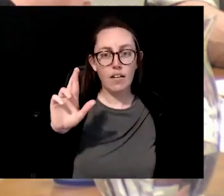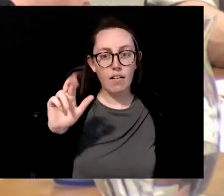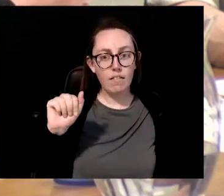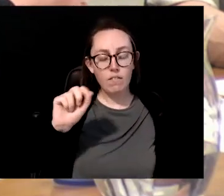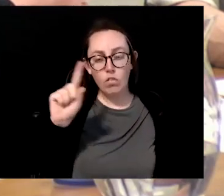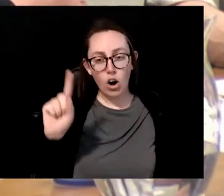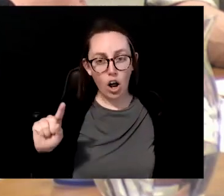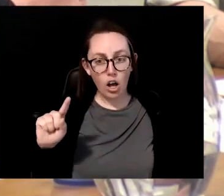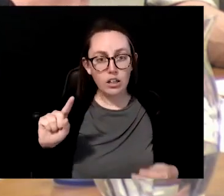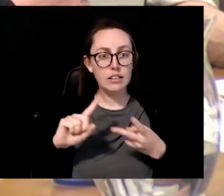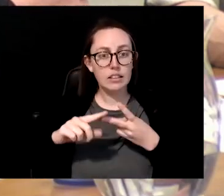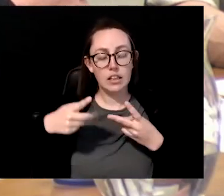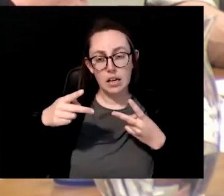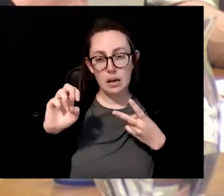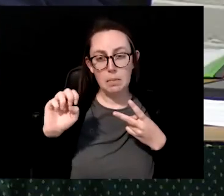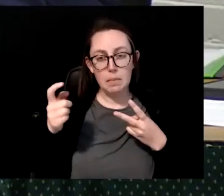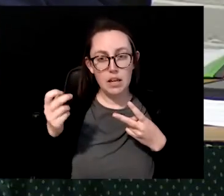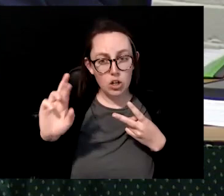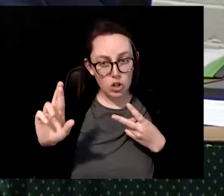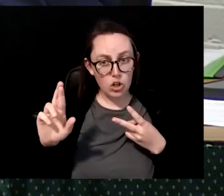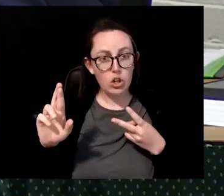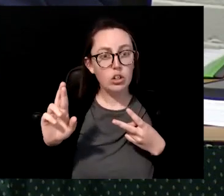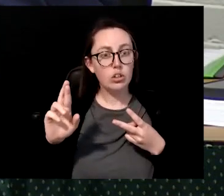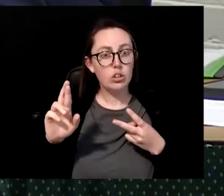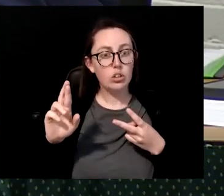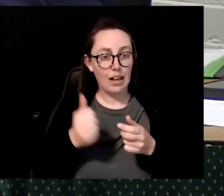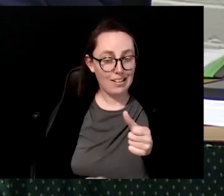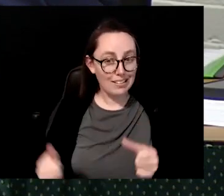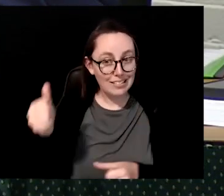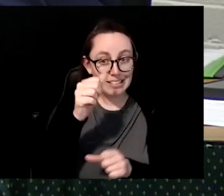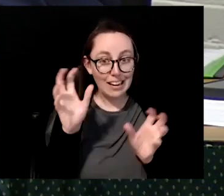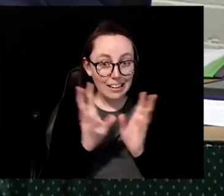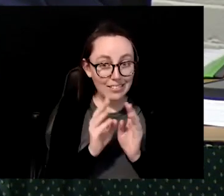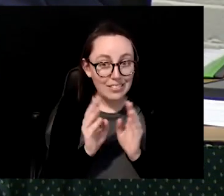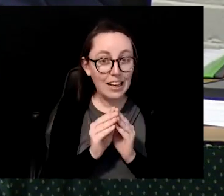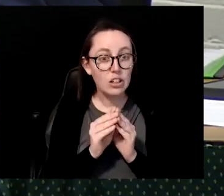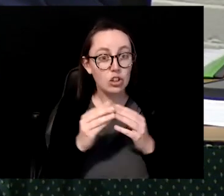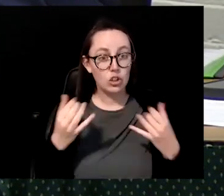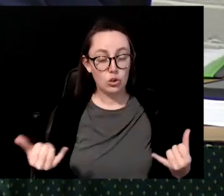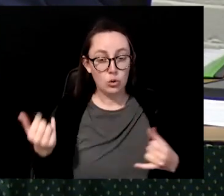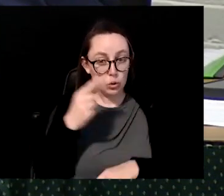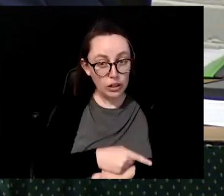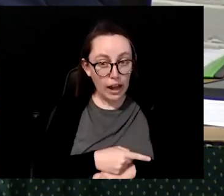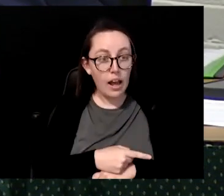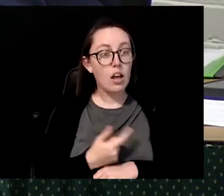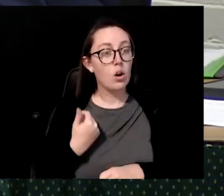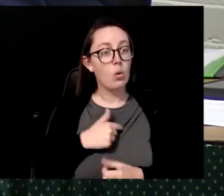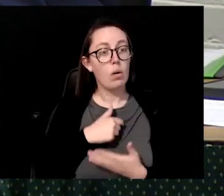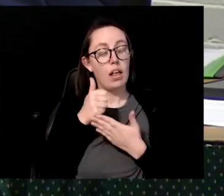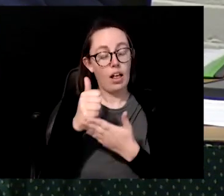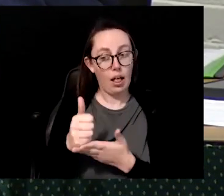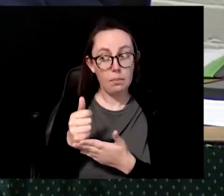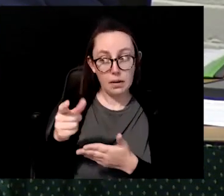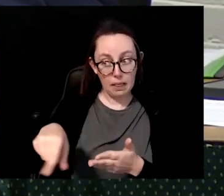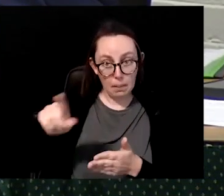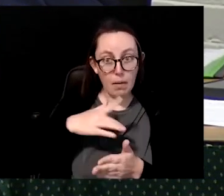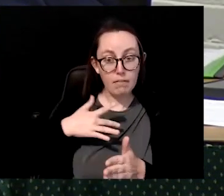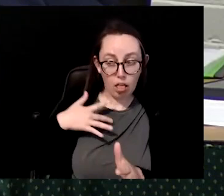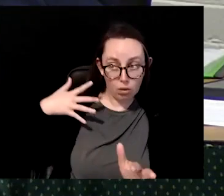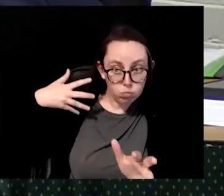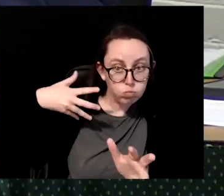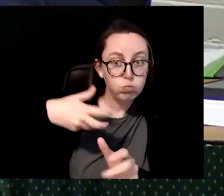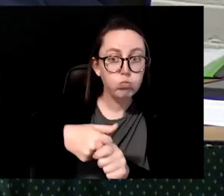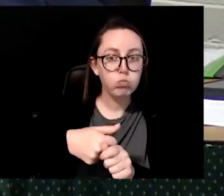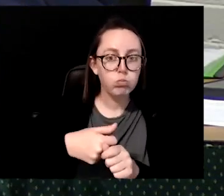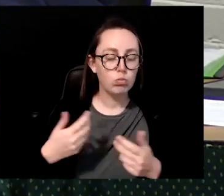uh where we began to sort of get up to speed collectively um and then I guess thirdly